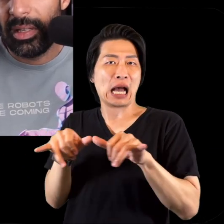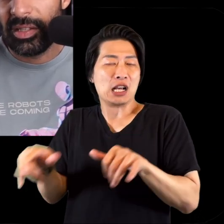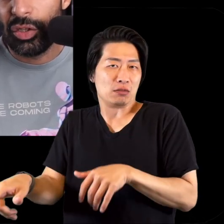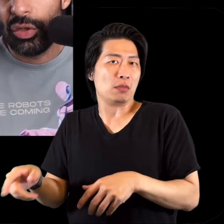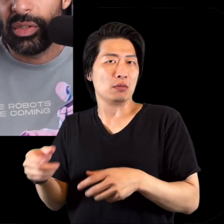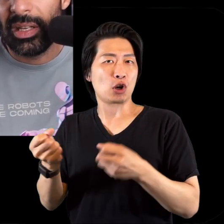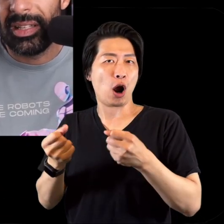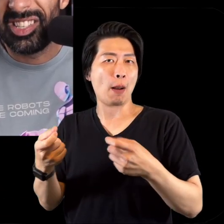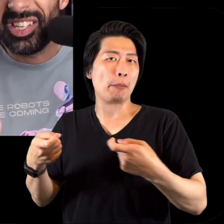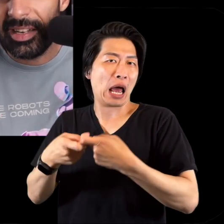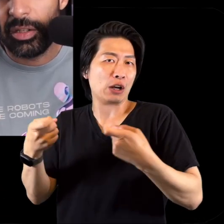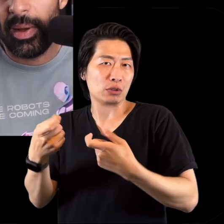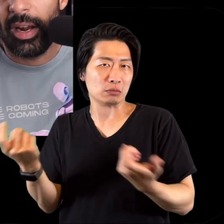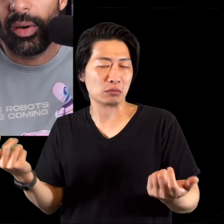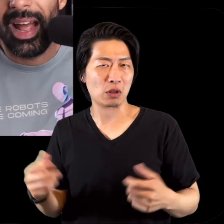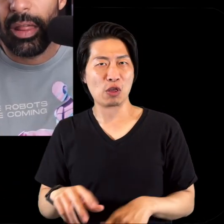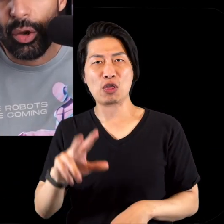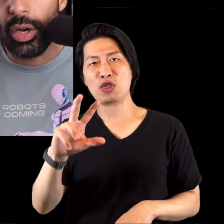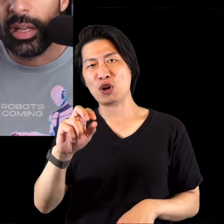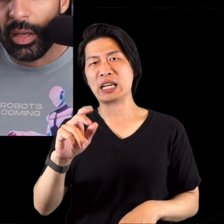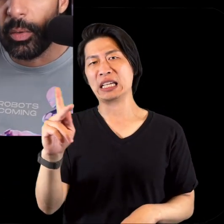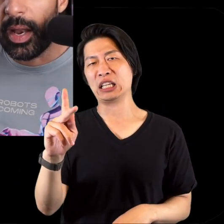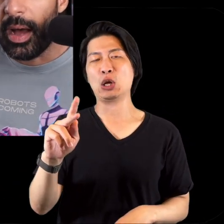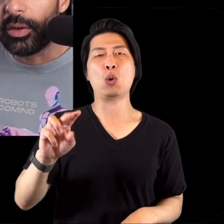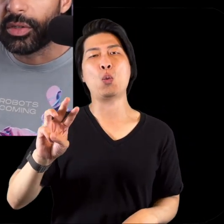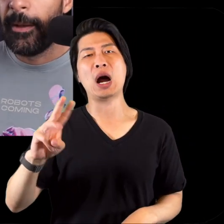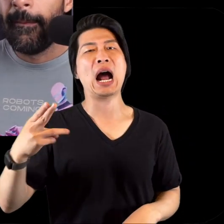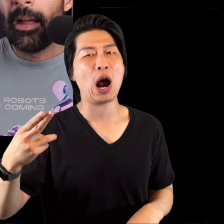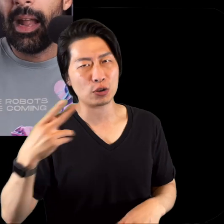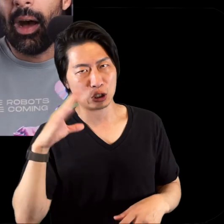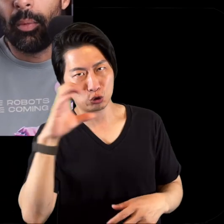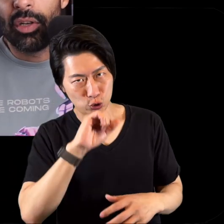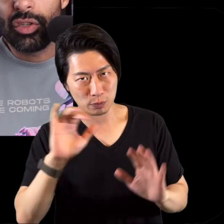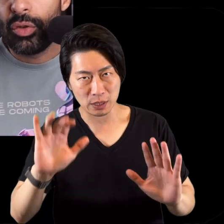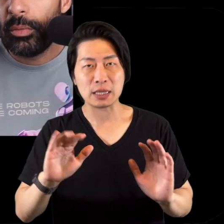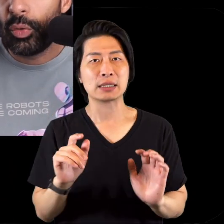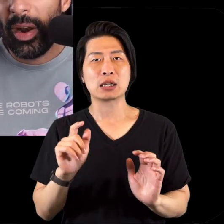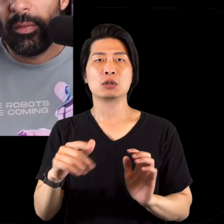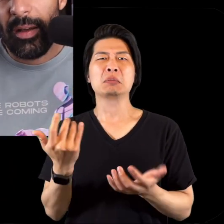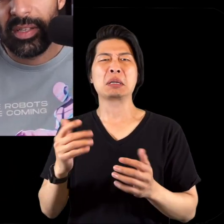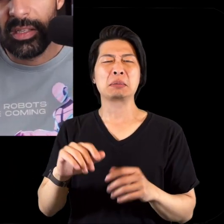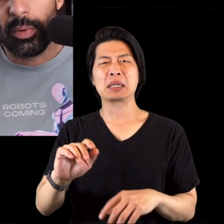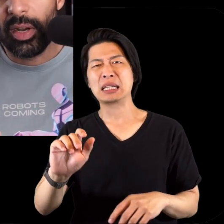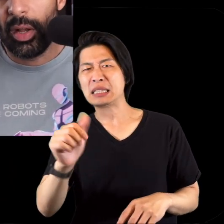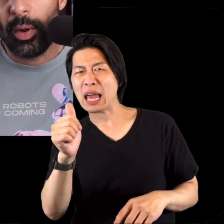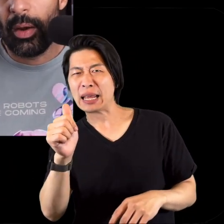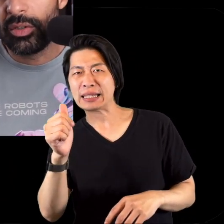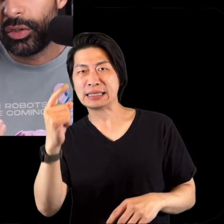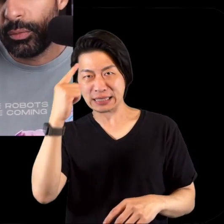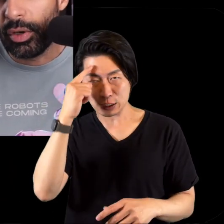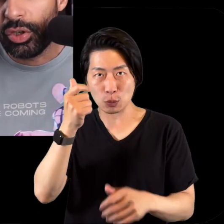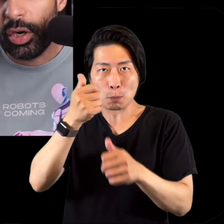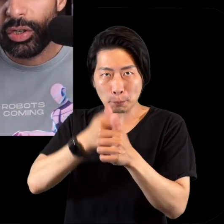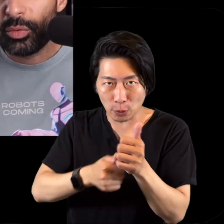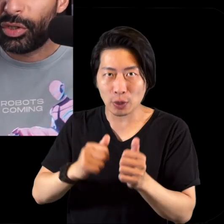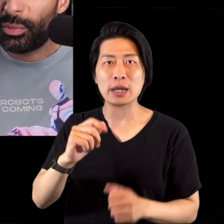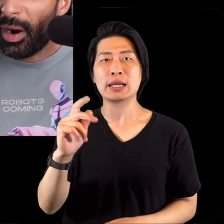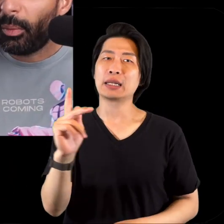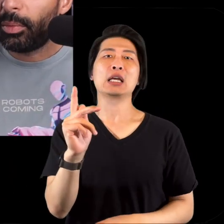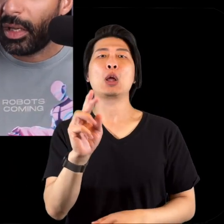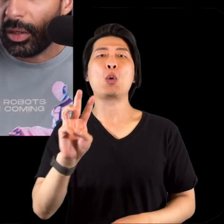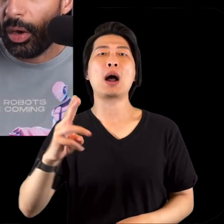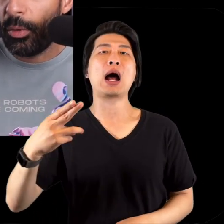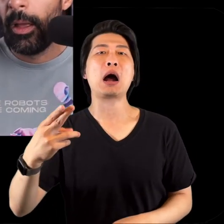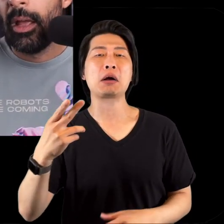now this is using the size of the battery at 30 kilowatt hours. Now I'm going to assume 25 cents per kilowatt hours of superchargers, which